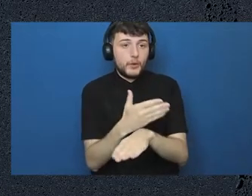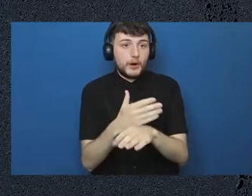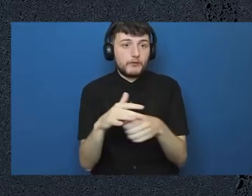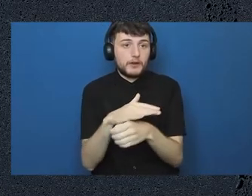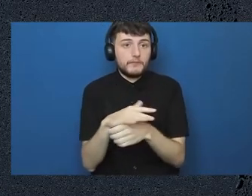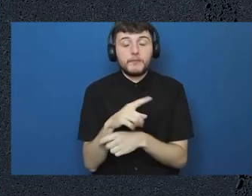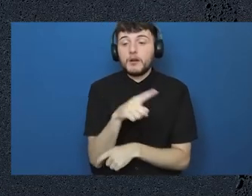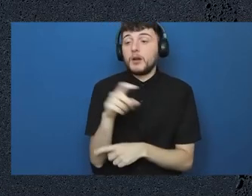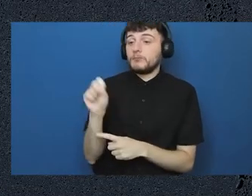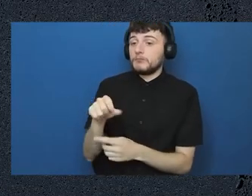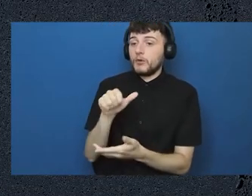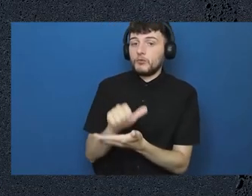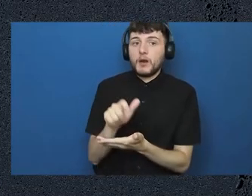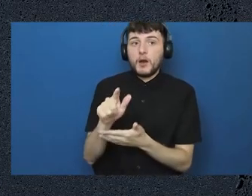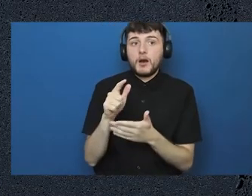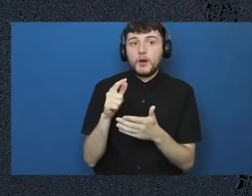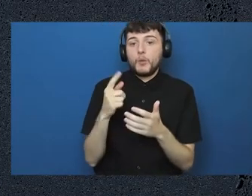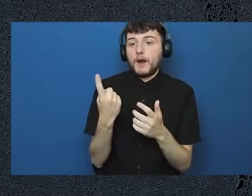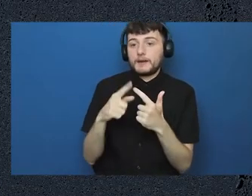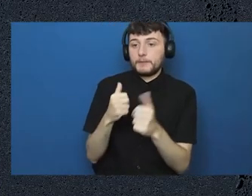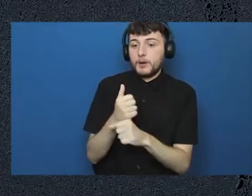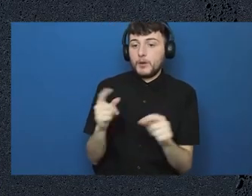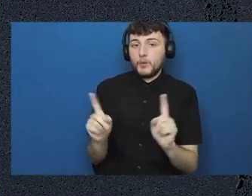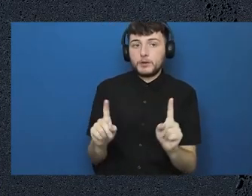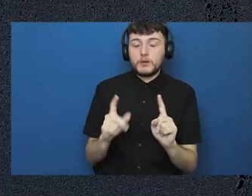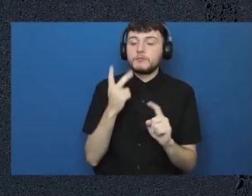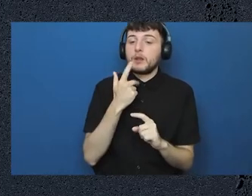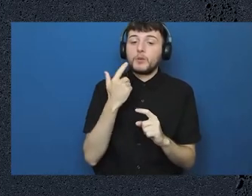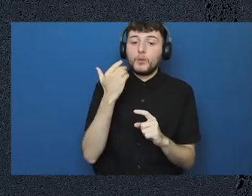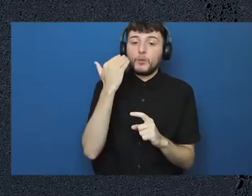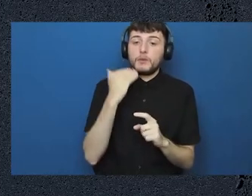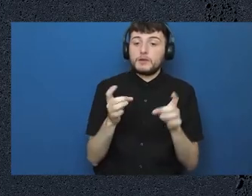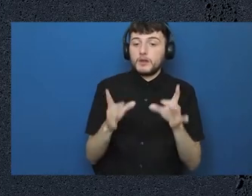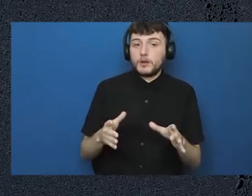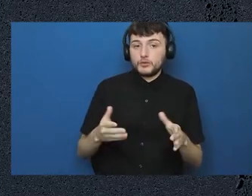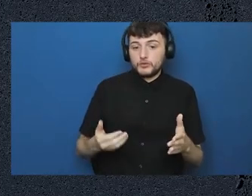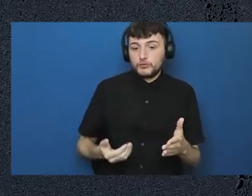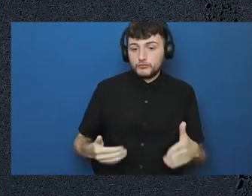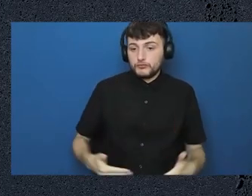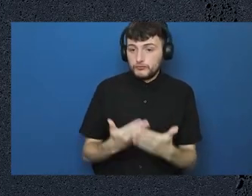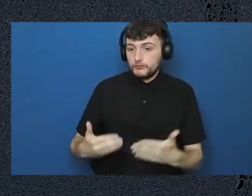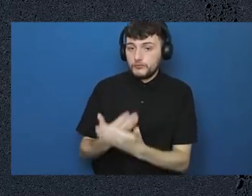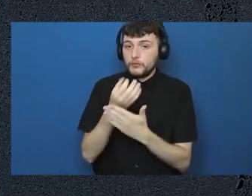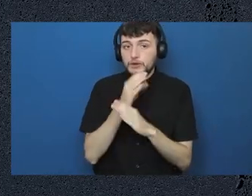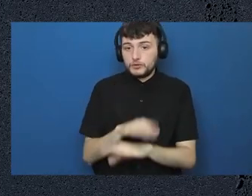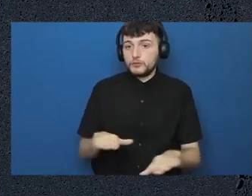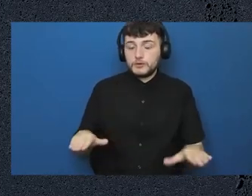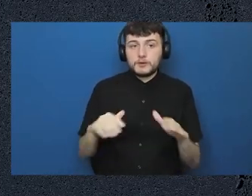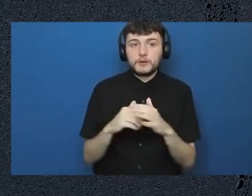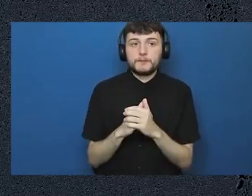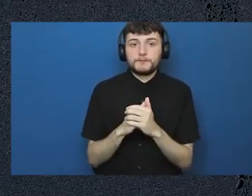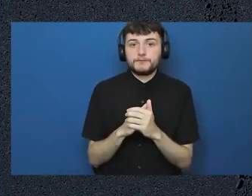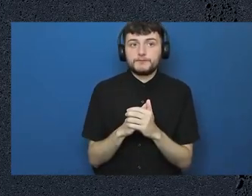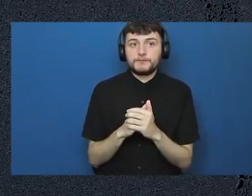example is, you know, when women start having children, you have to, you know, you have a child